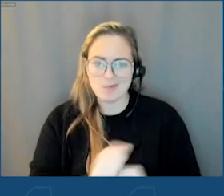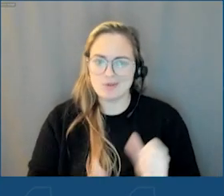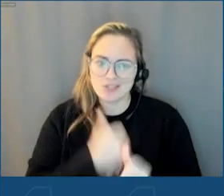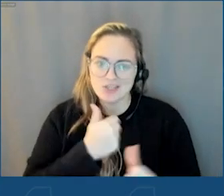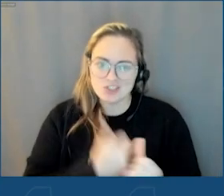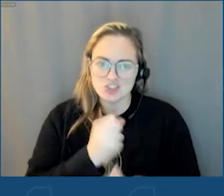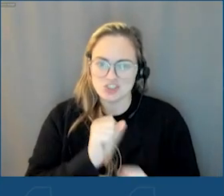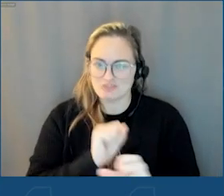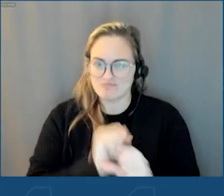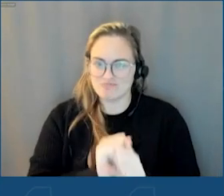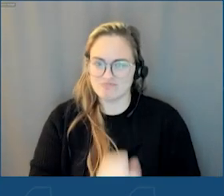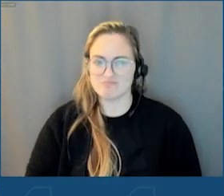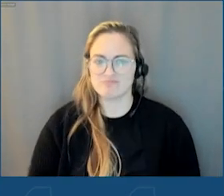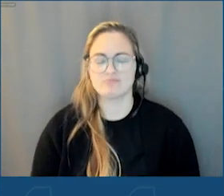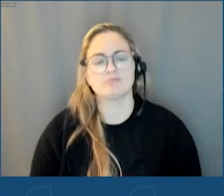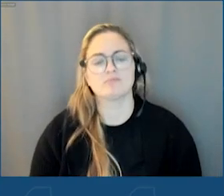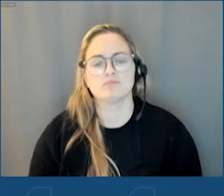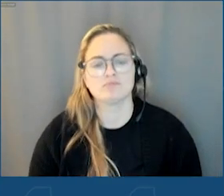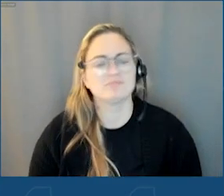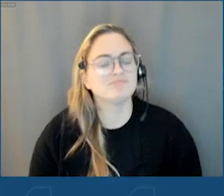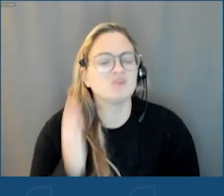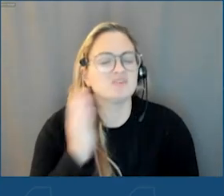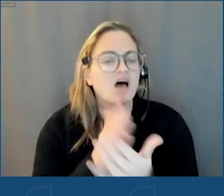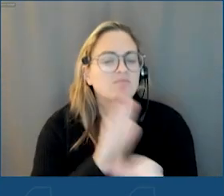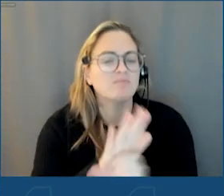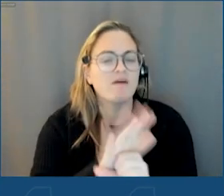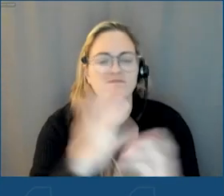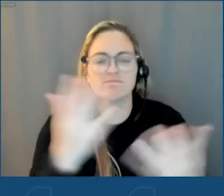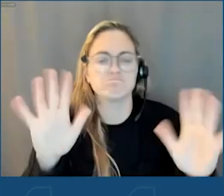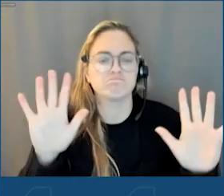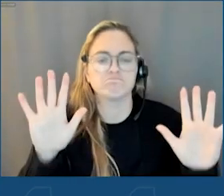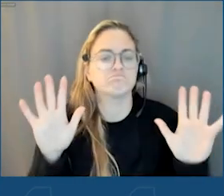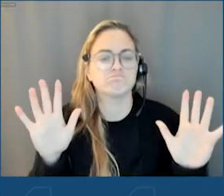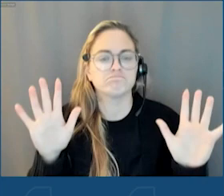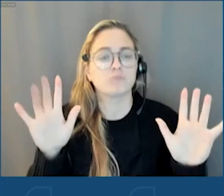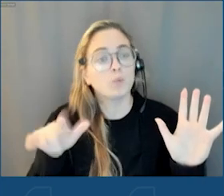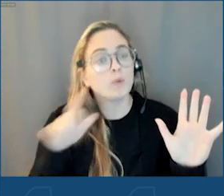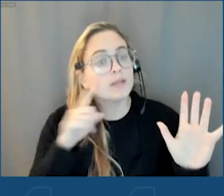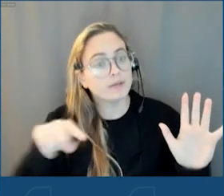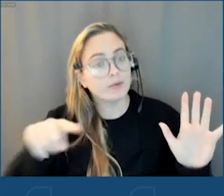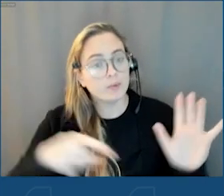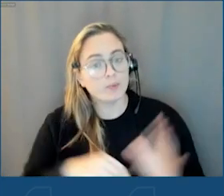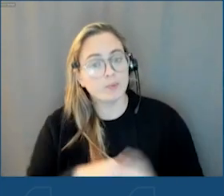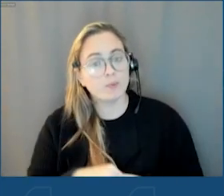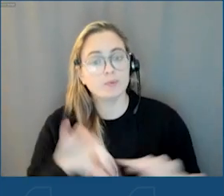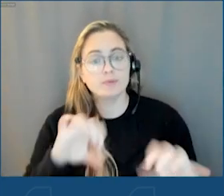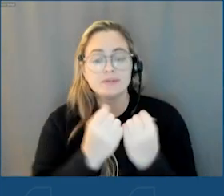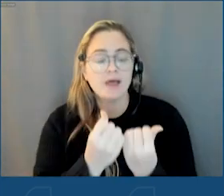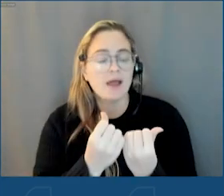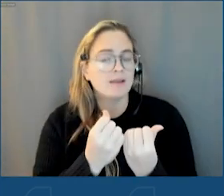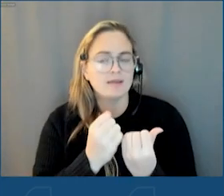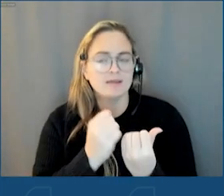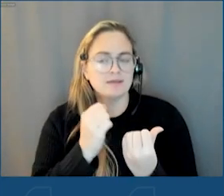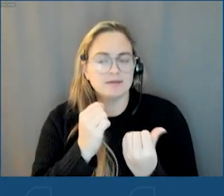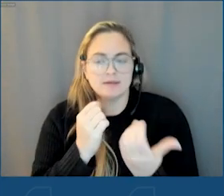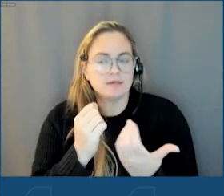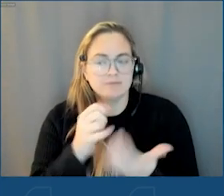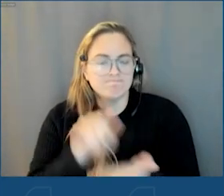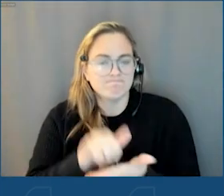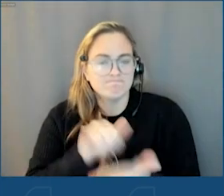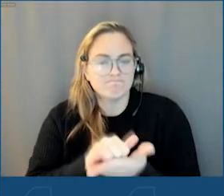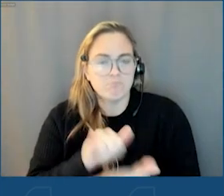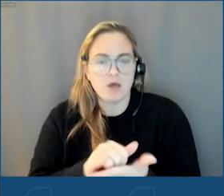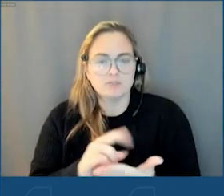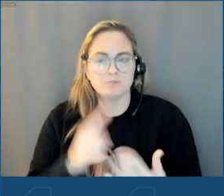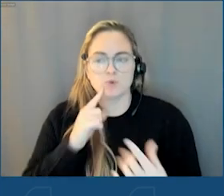profession. And I want to stop that. I want to let you know that we need you. Society does not exist without all of